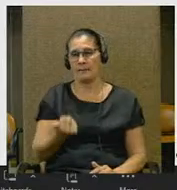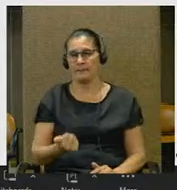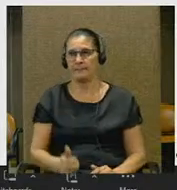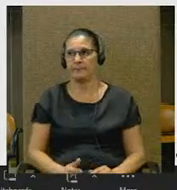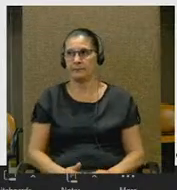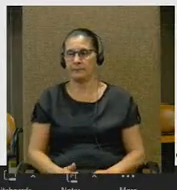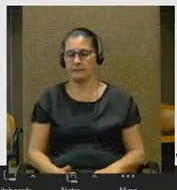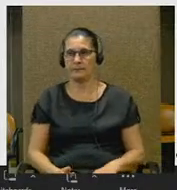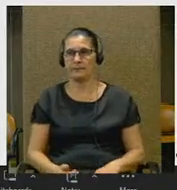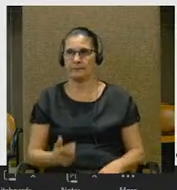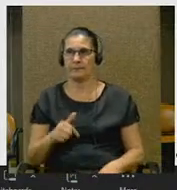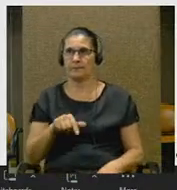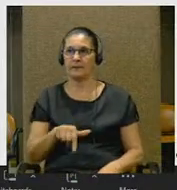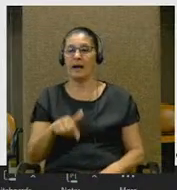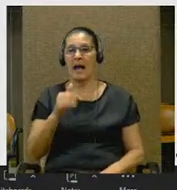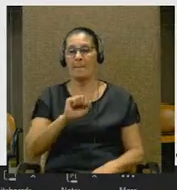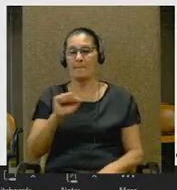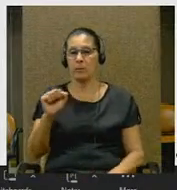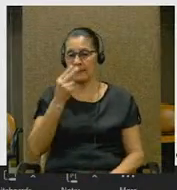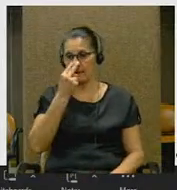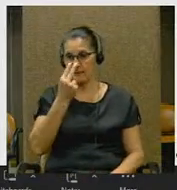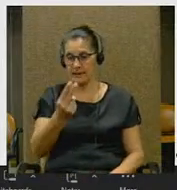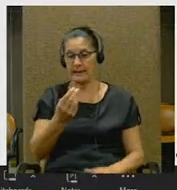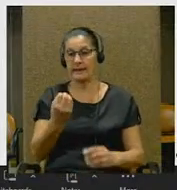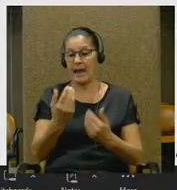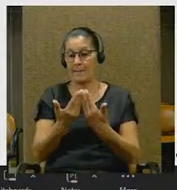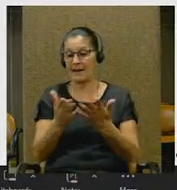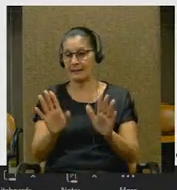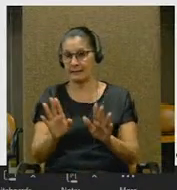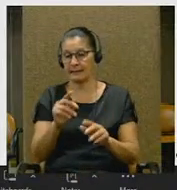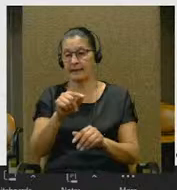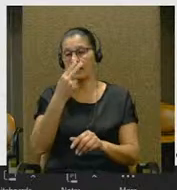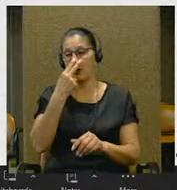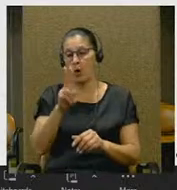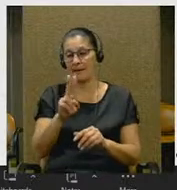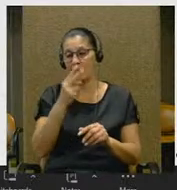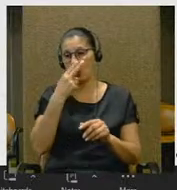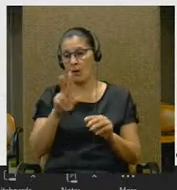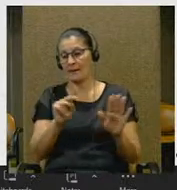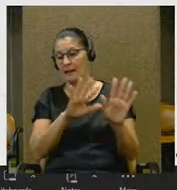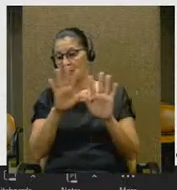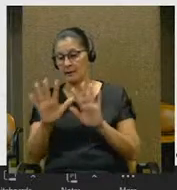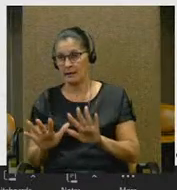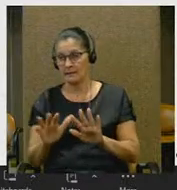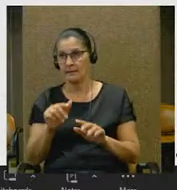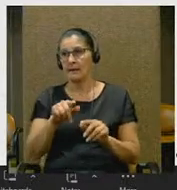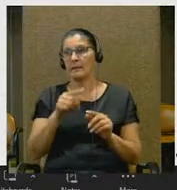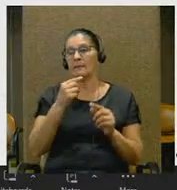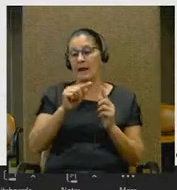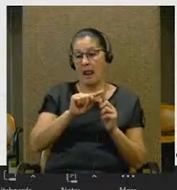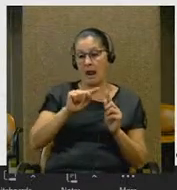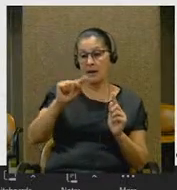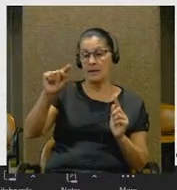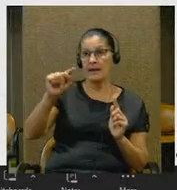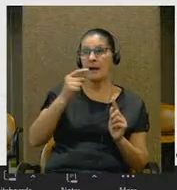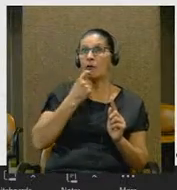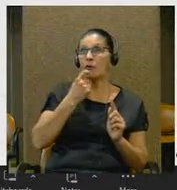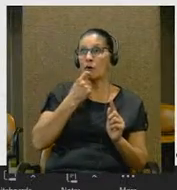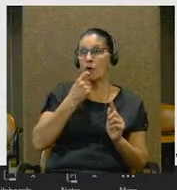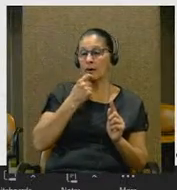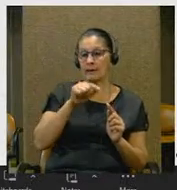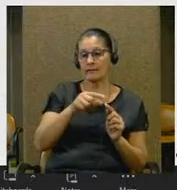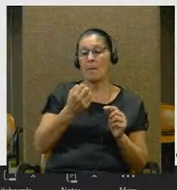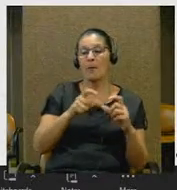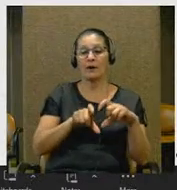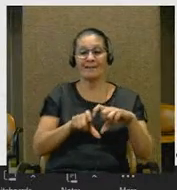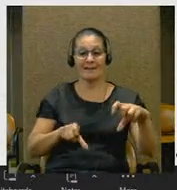And you can see from about 2000 to 2010, it was really that red line, the prescription opioids, that were really